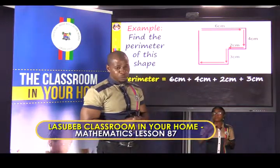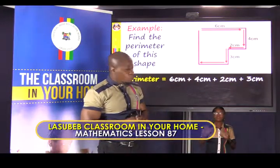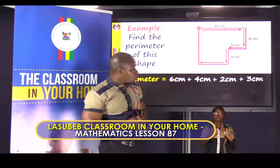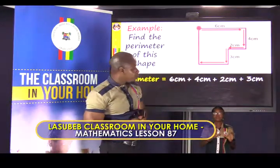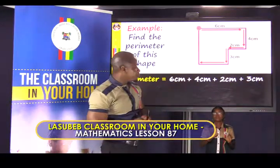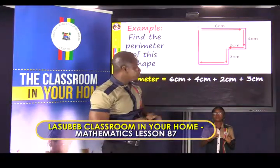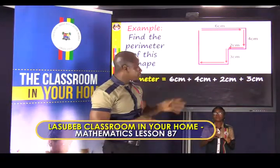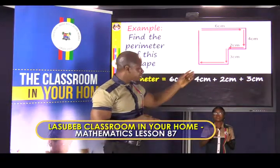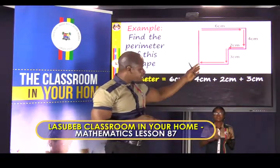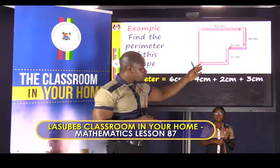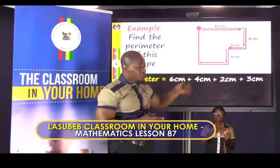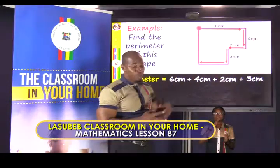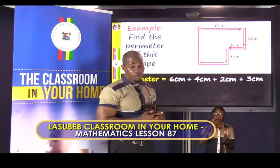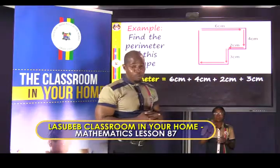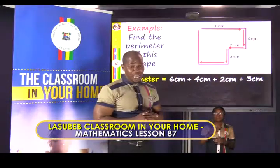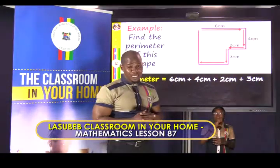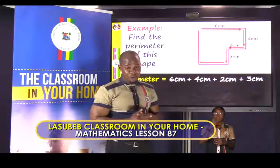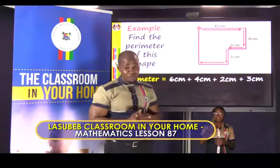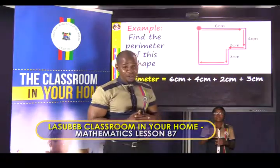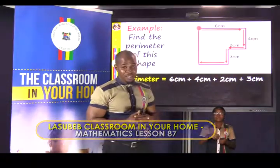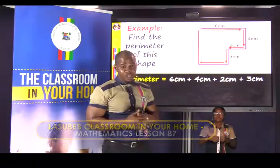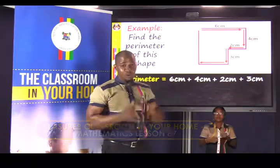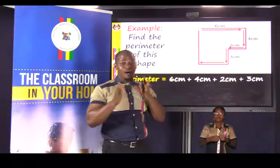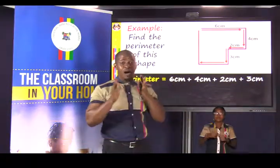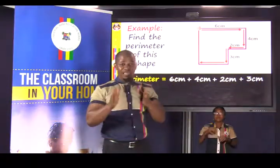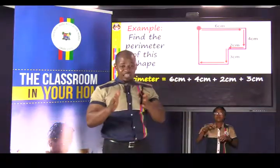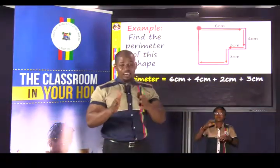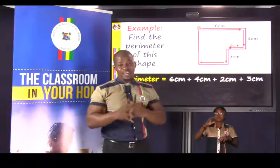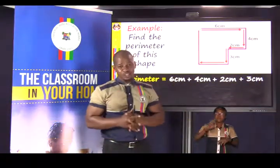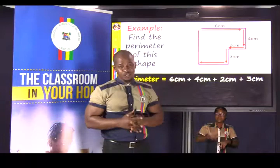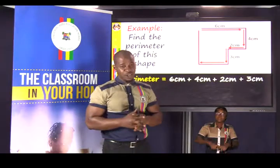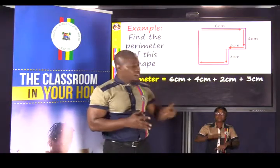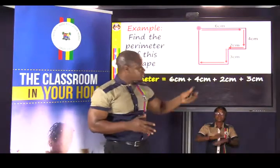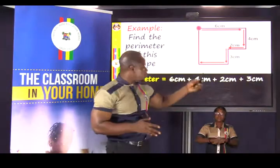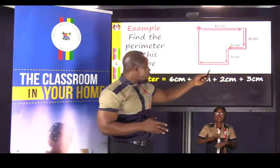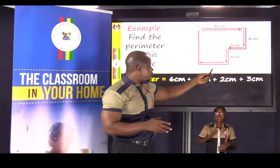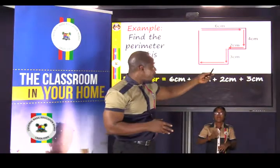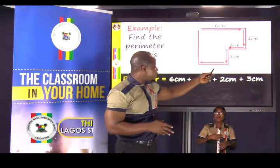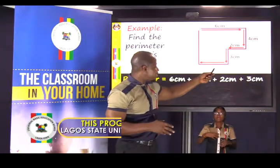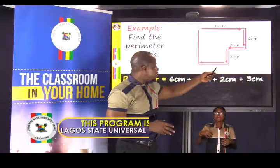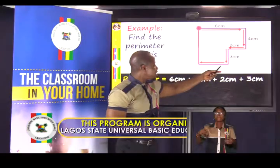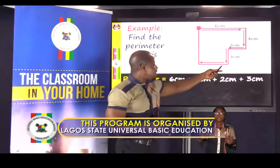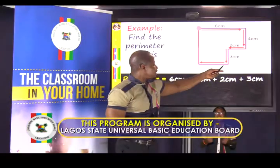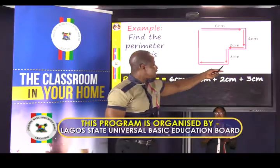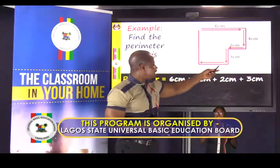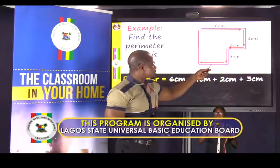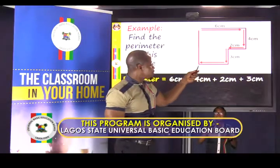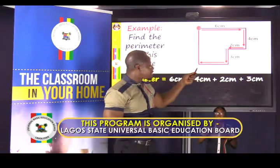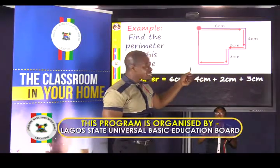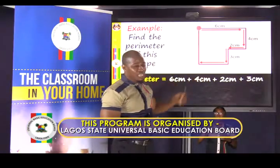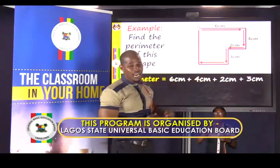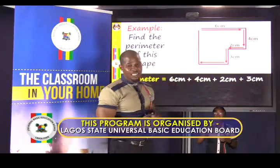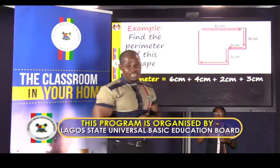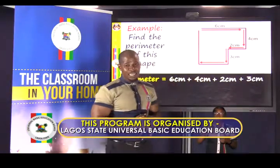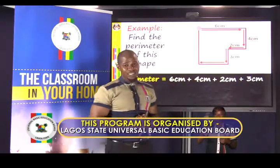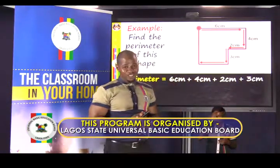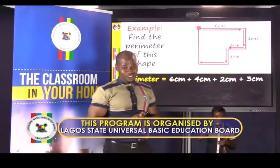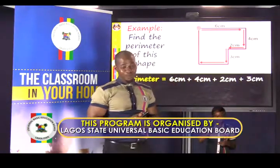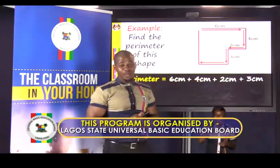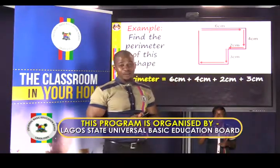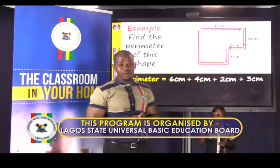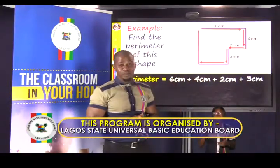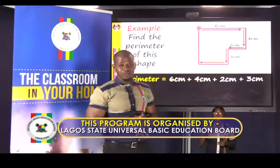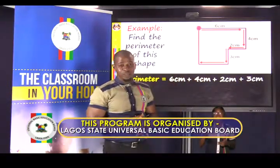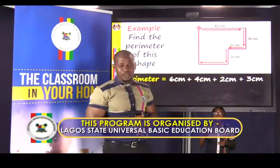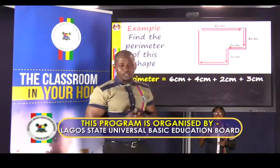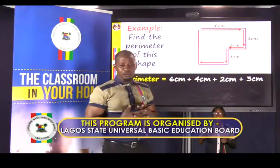done? Well, this is where the problem lies, my friend. So our challenge is to find the length of these sides that has not